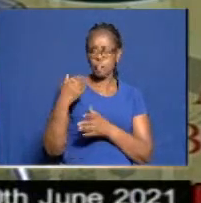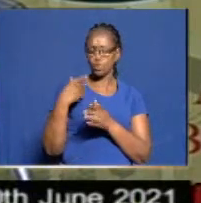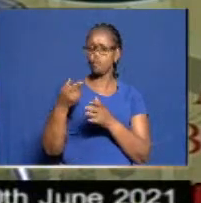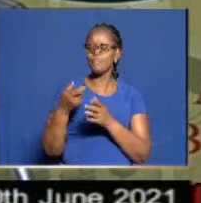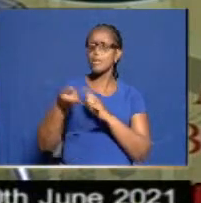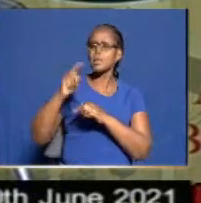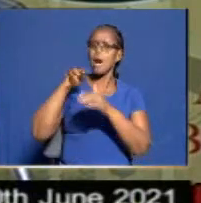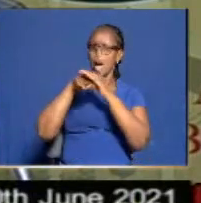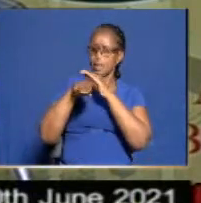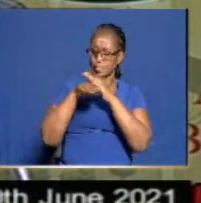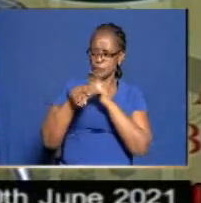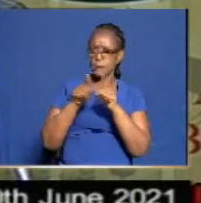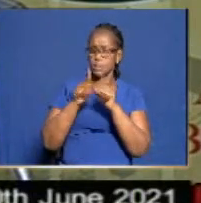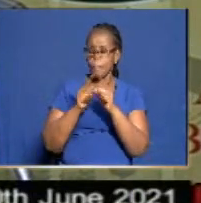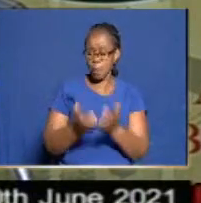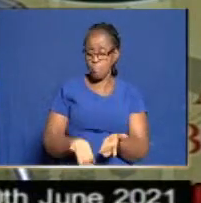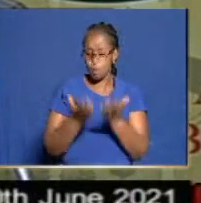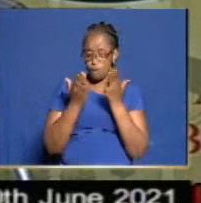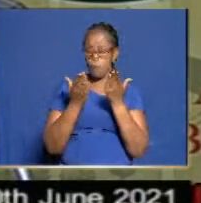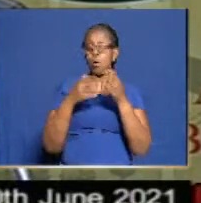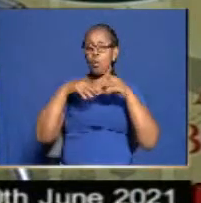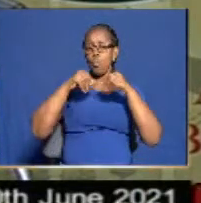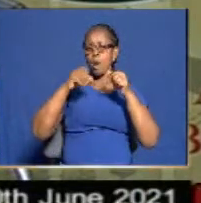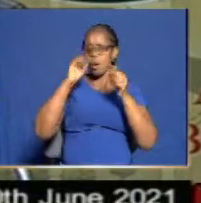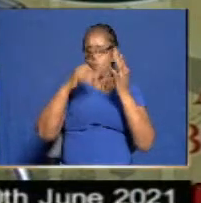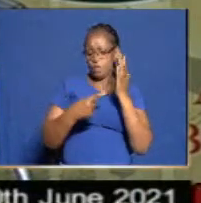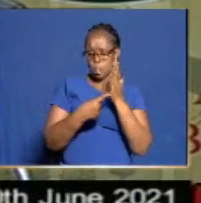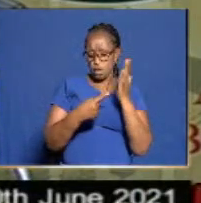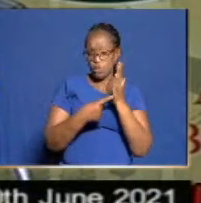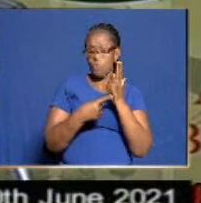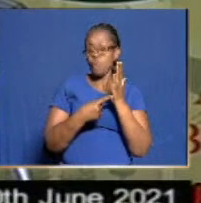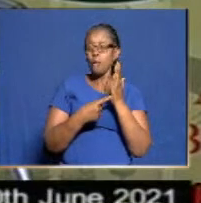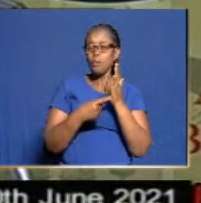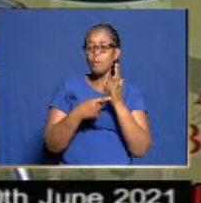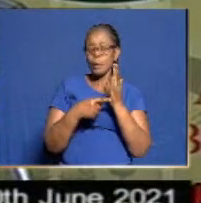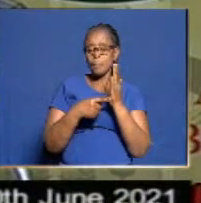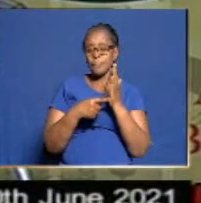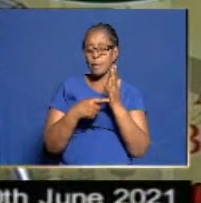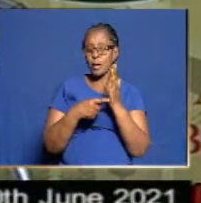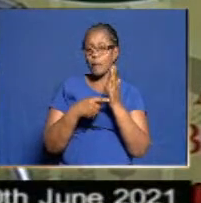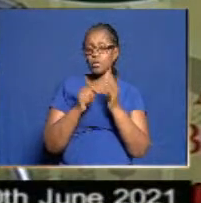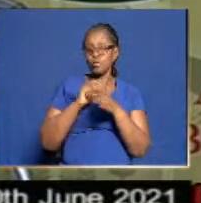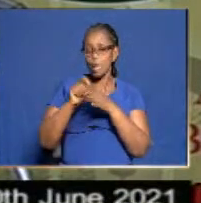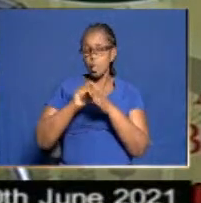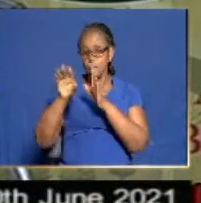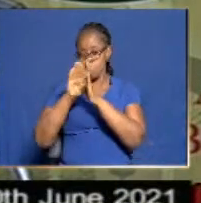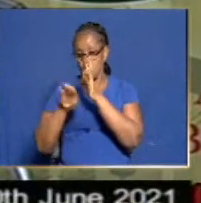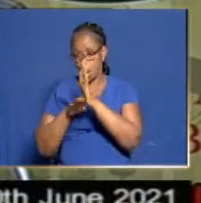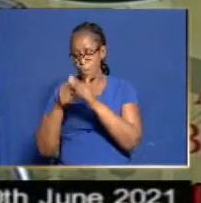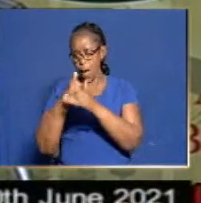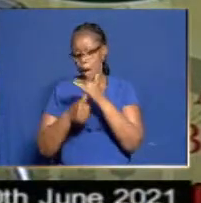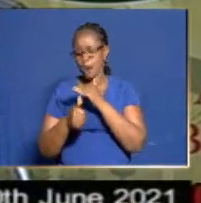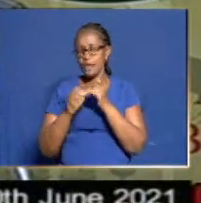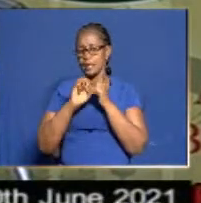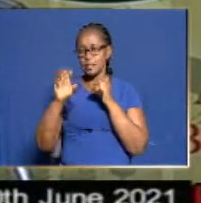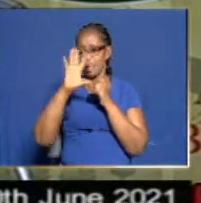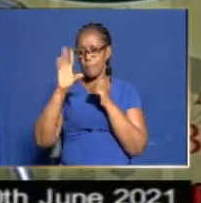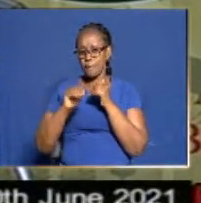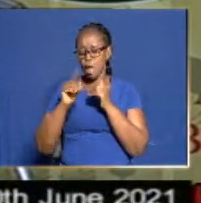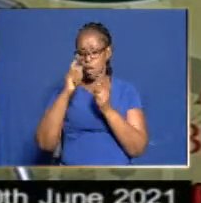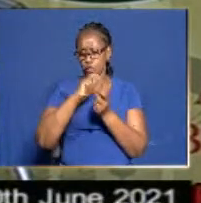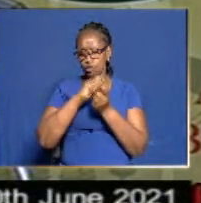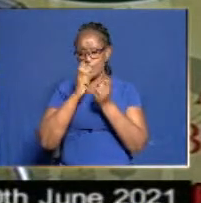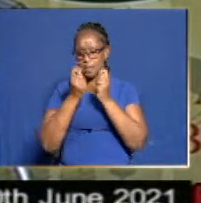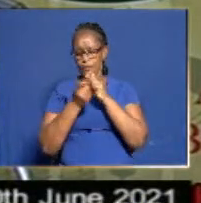and improve the quality of technical and vocational education and training programs under the East African Skills Transformation and Regional